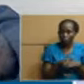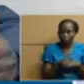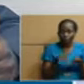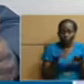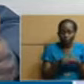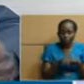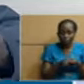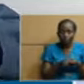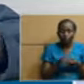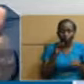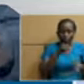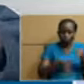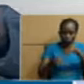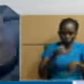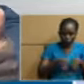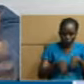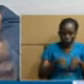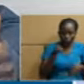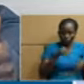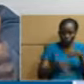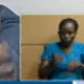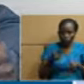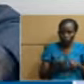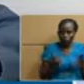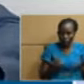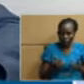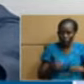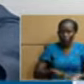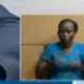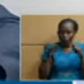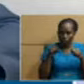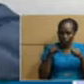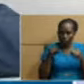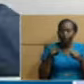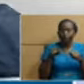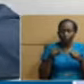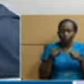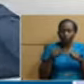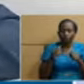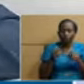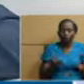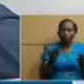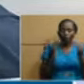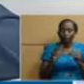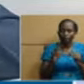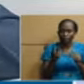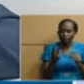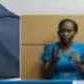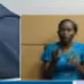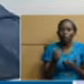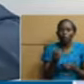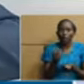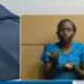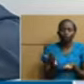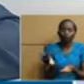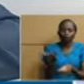makes a contribution plus a contribution from the employer. The second phase is how the funds are accumulated through investment,